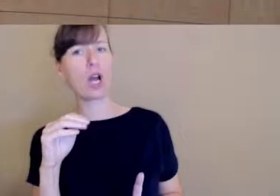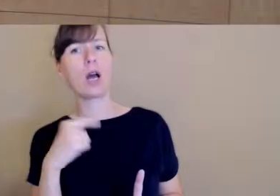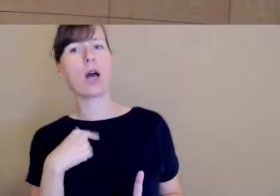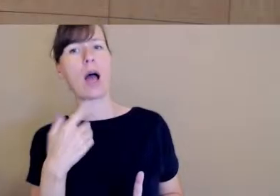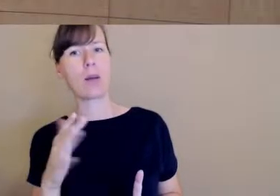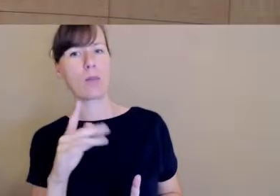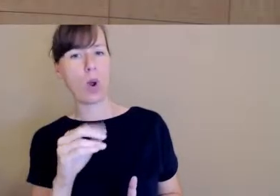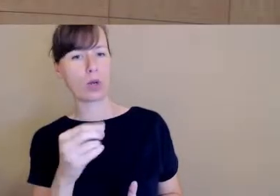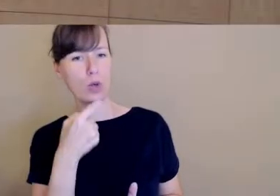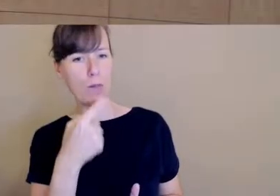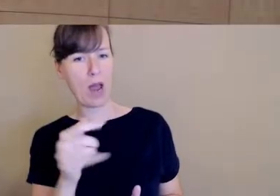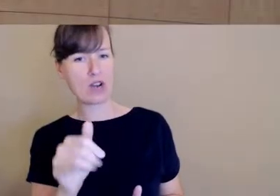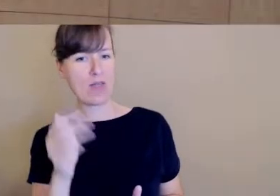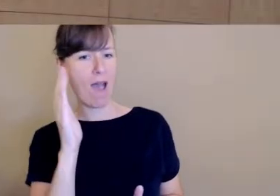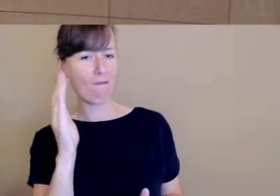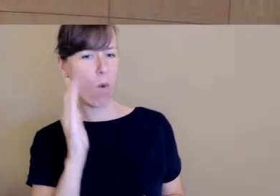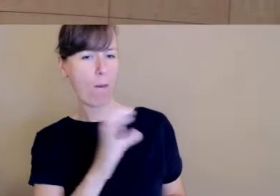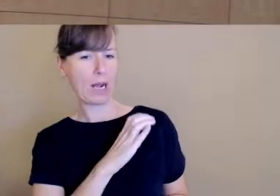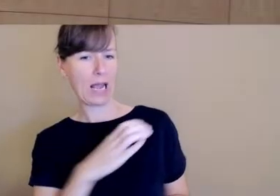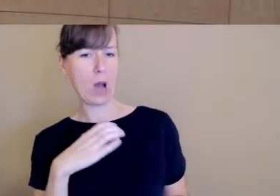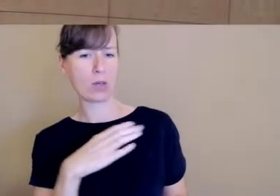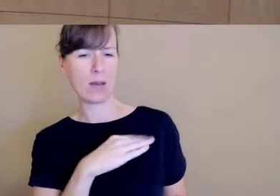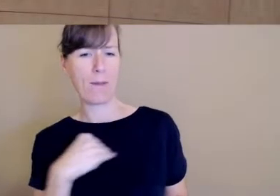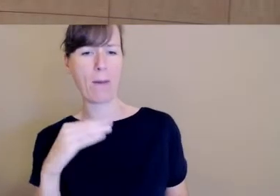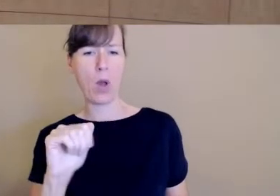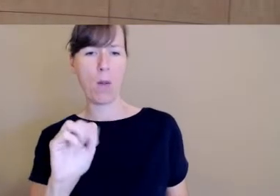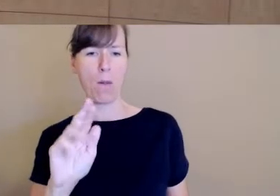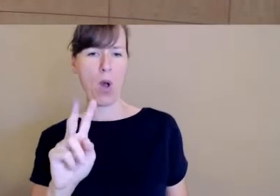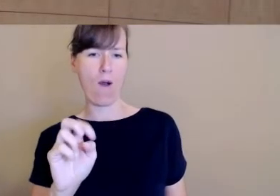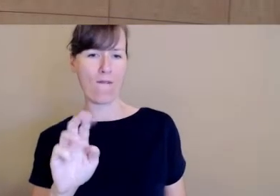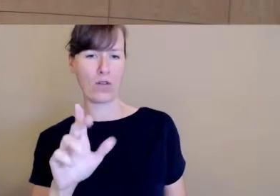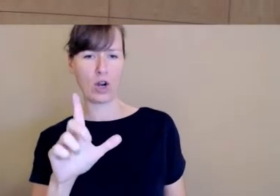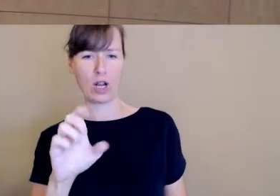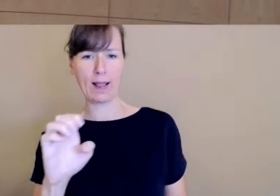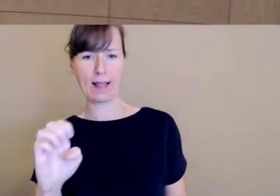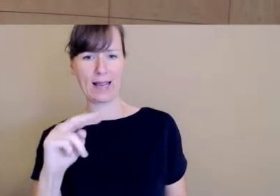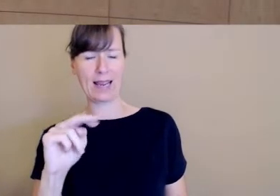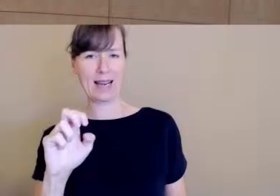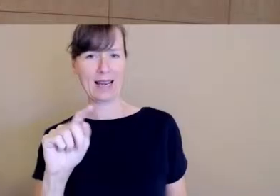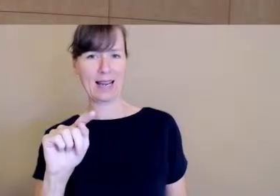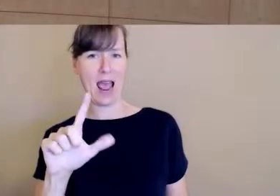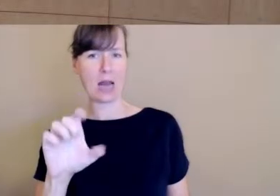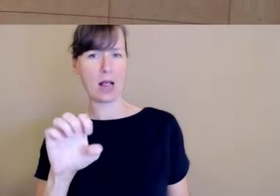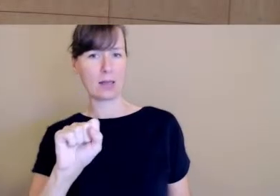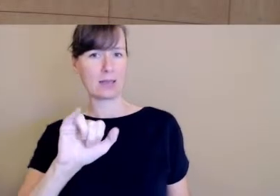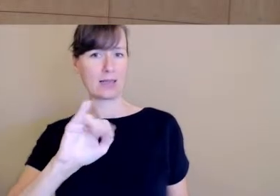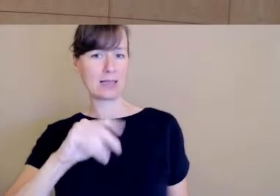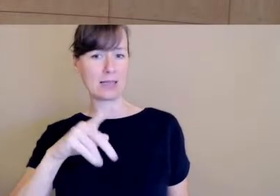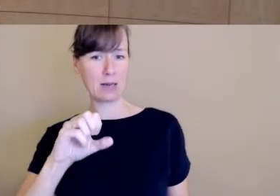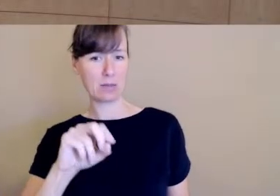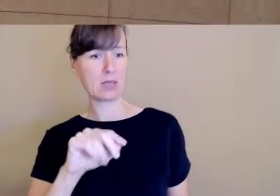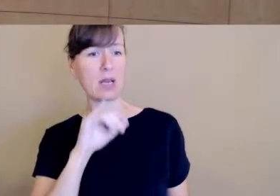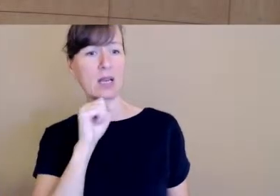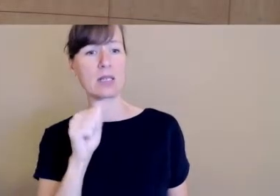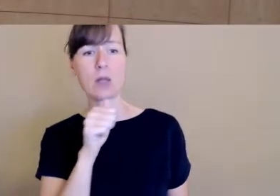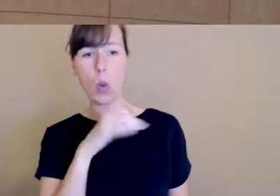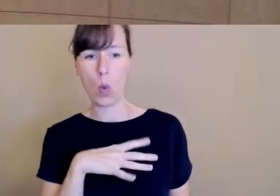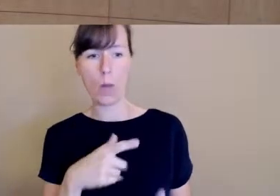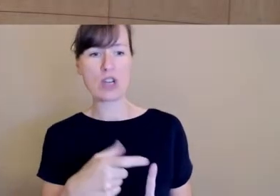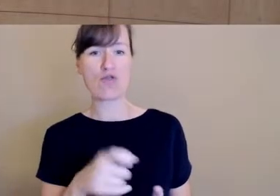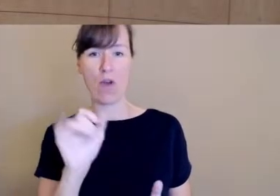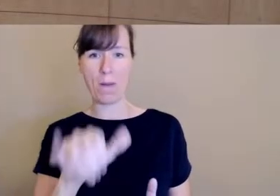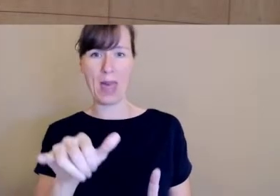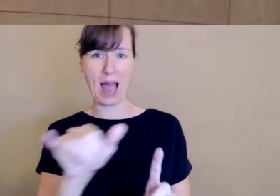Marverly Nettle Simpson is a woman and is from that ward and was the first black woman council